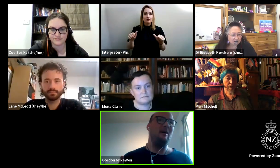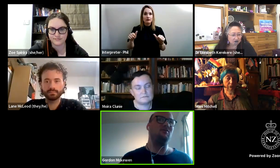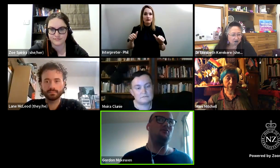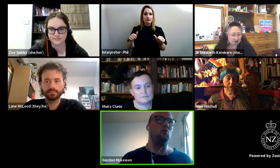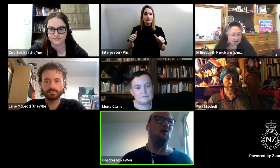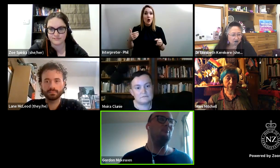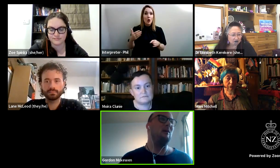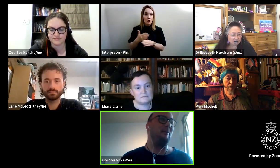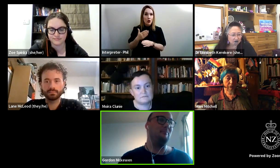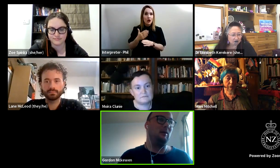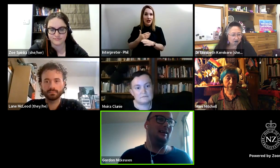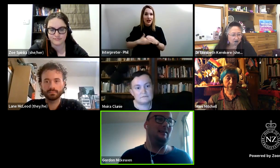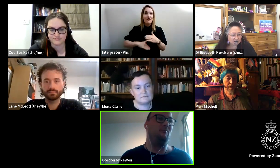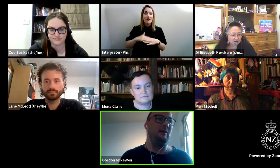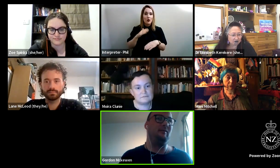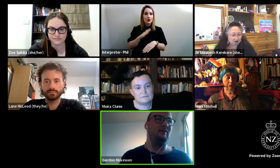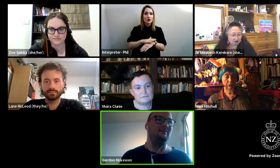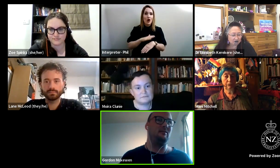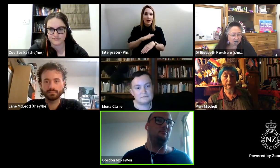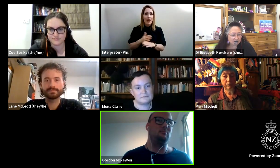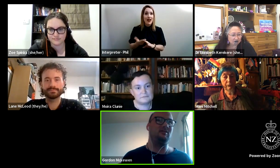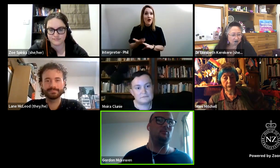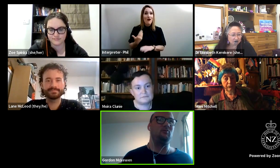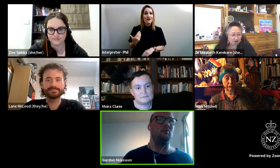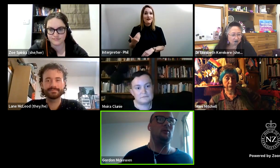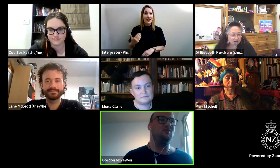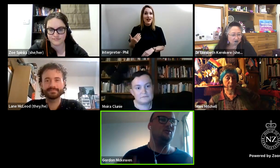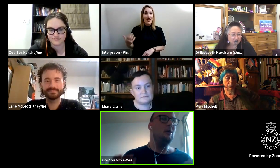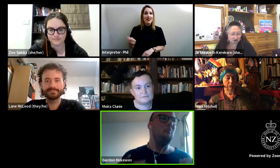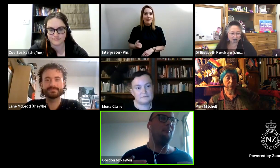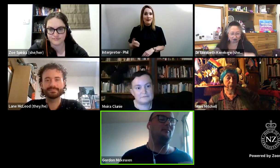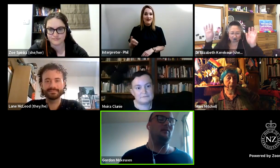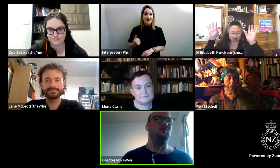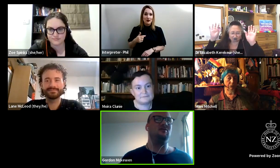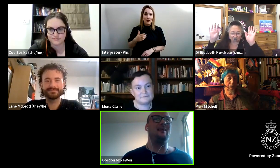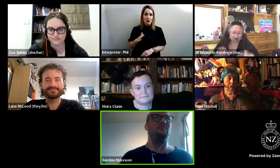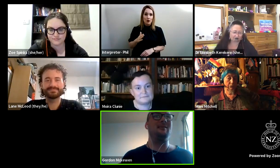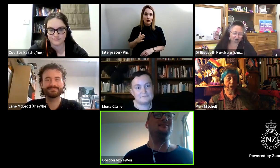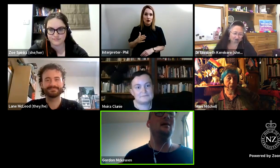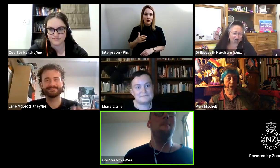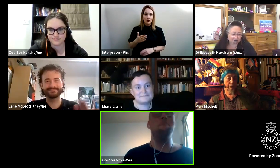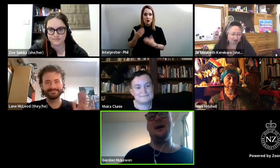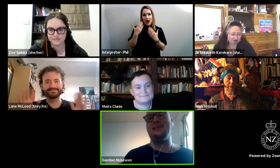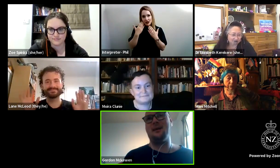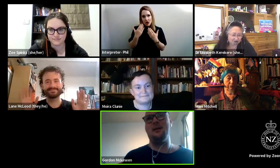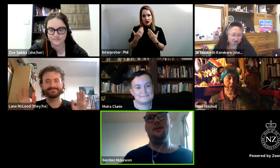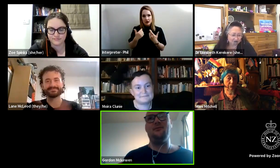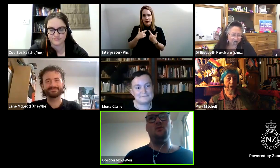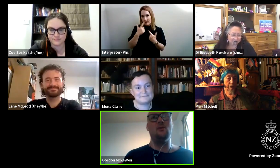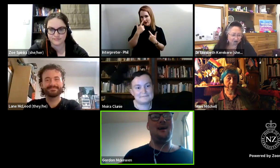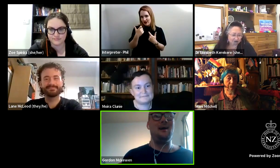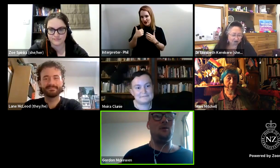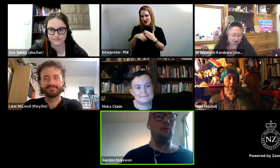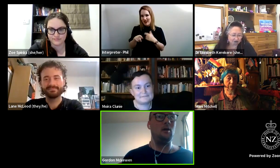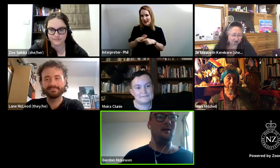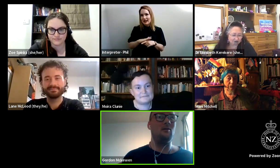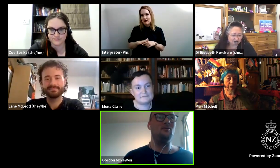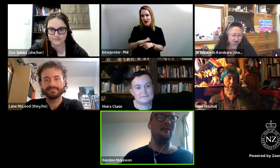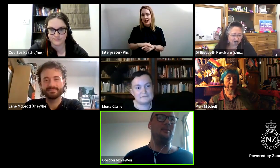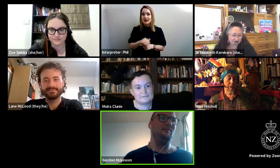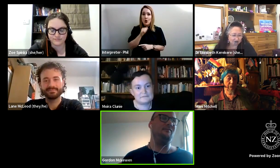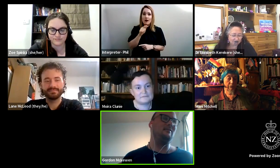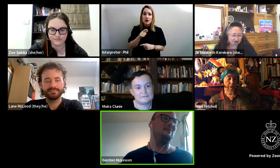pretty much full time and be completely off benefit. So just want to acknowledge my privilege in that respect. But if you are